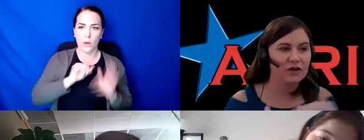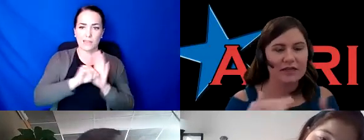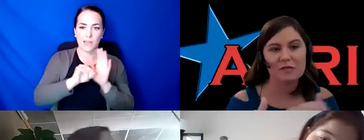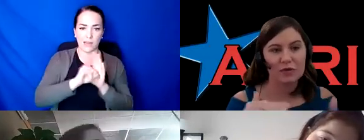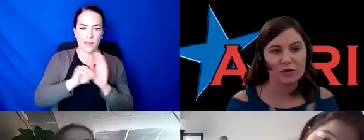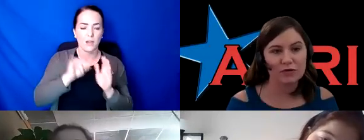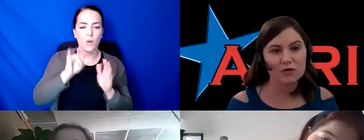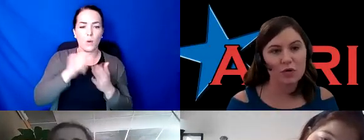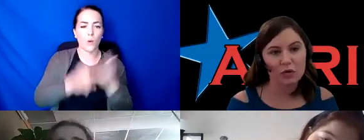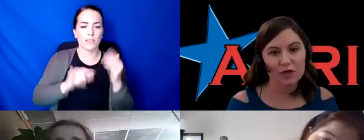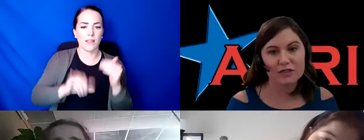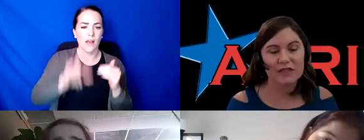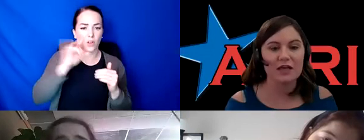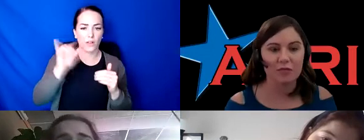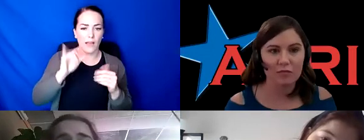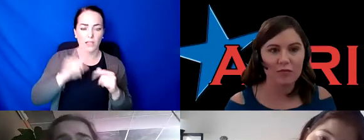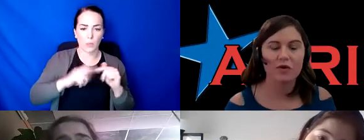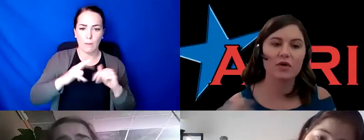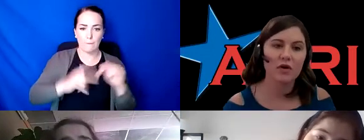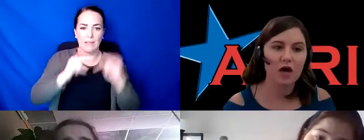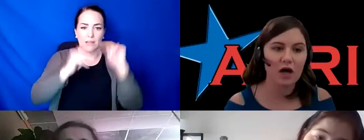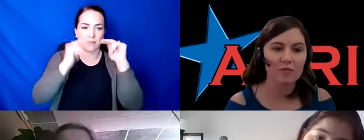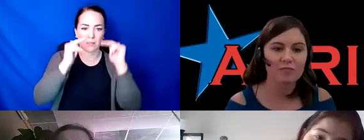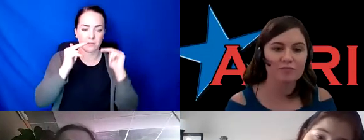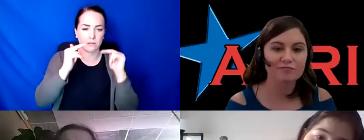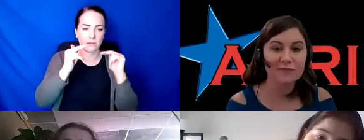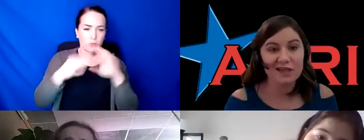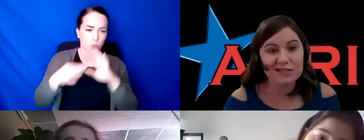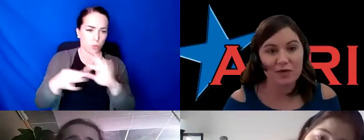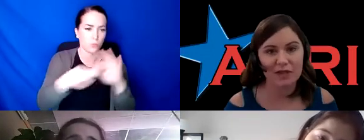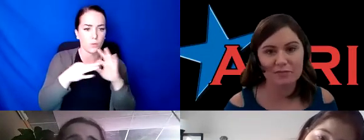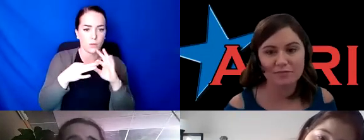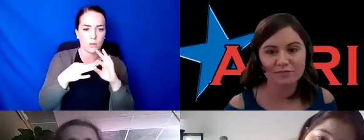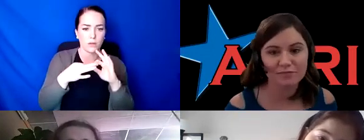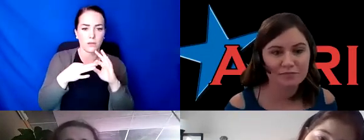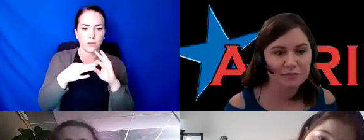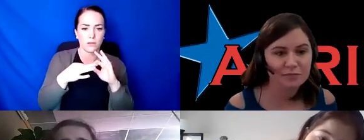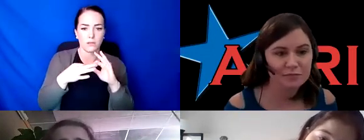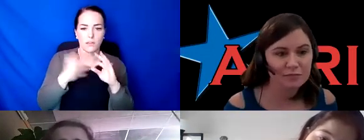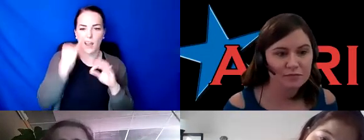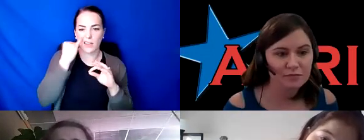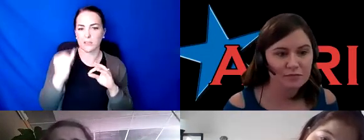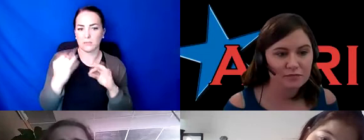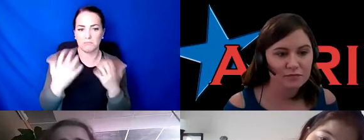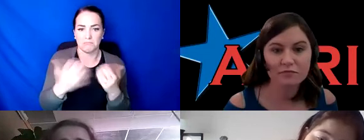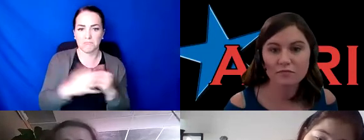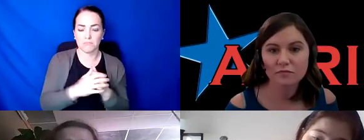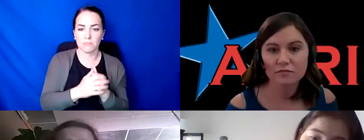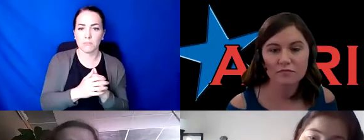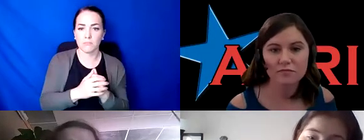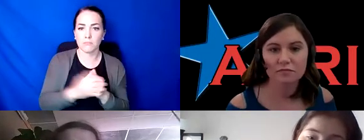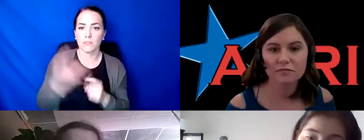that look like to build towards them connecting with that?